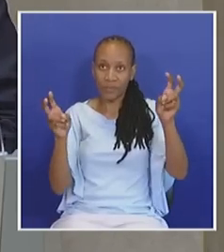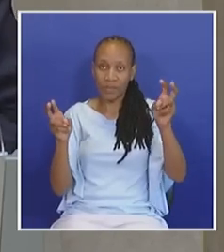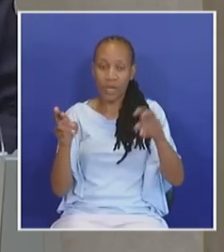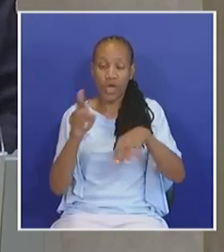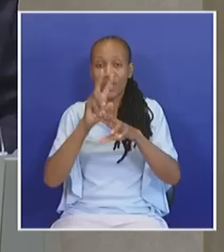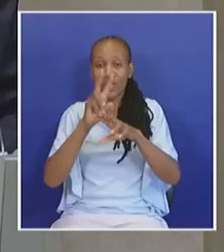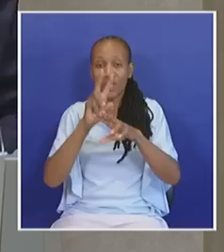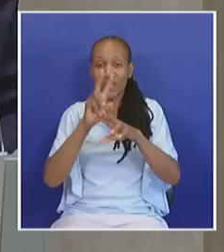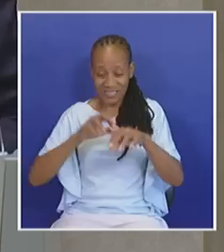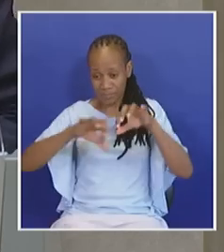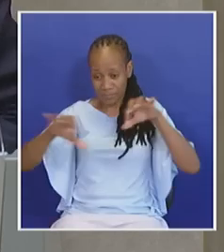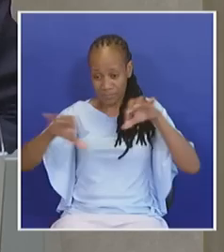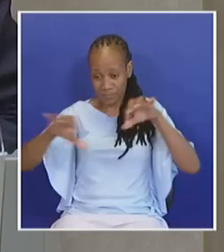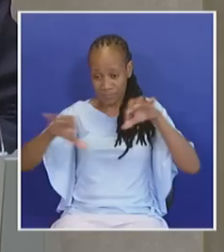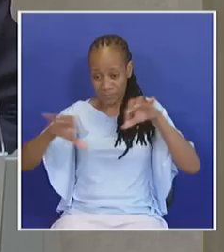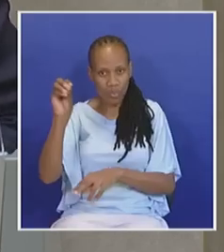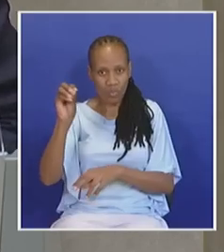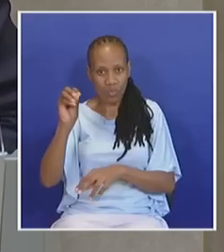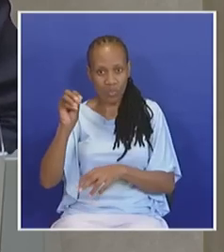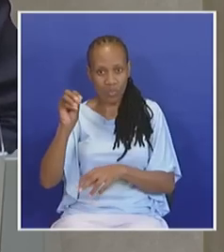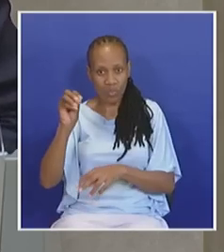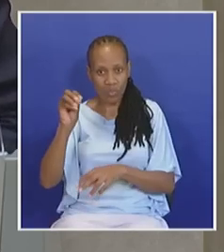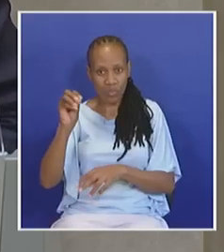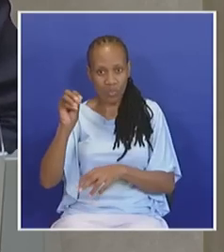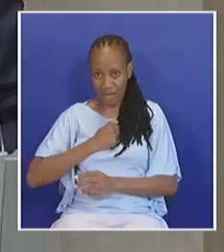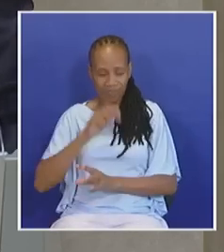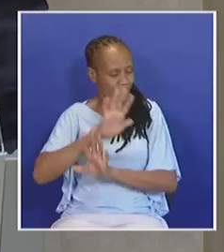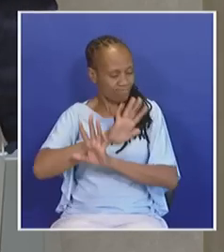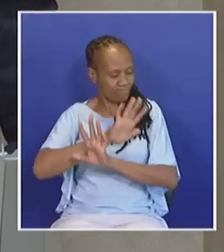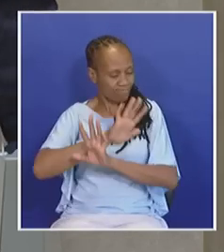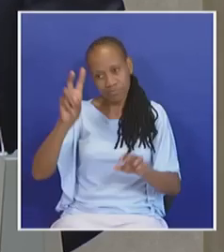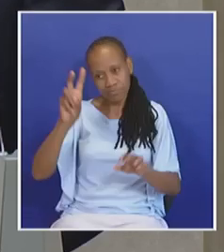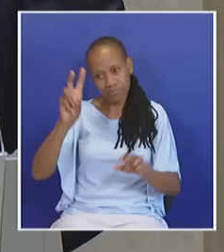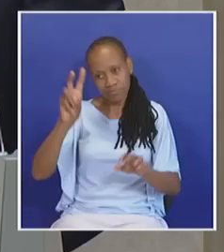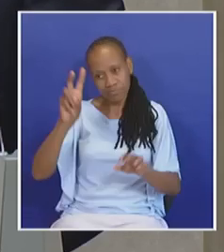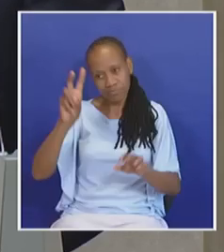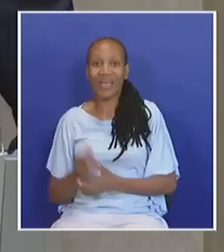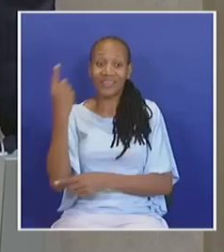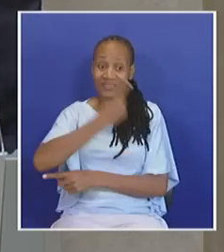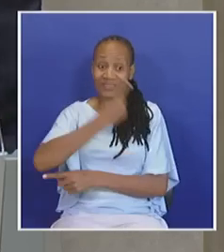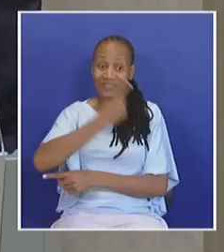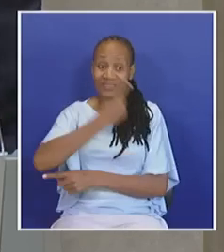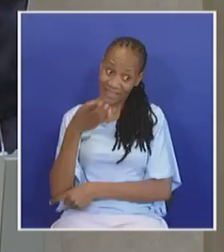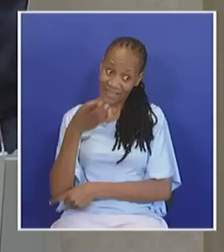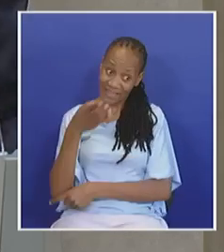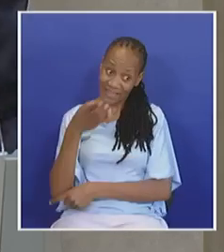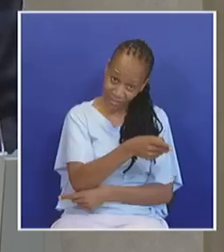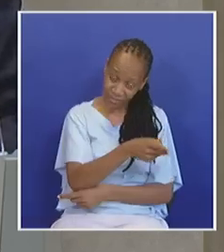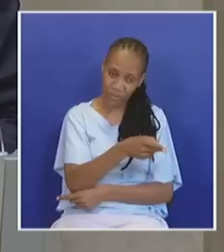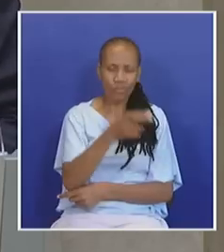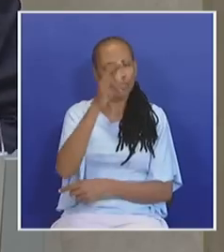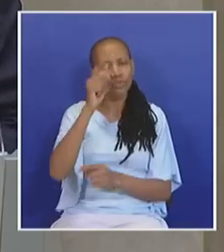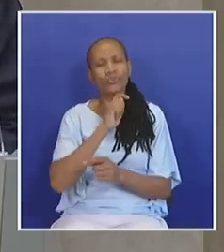racism, not in my name," end quote. This day will be used to up the ante